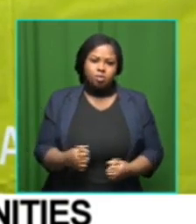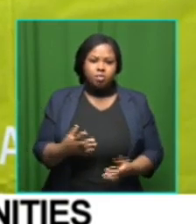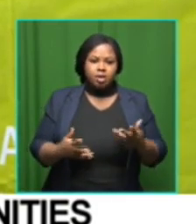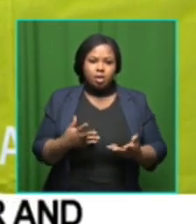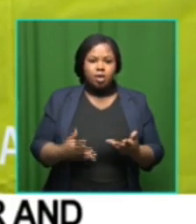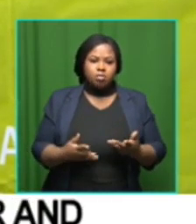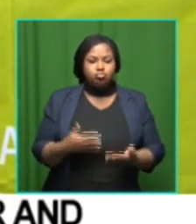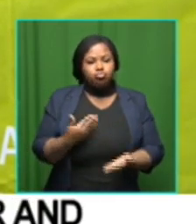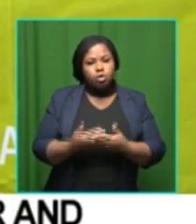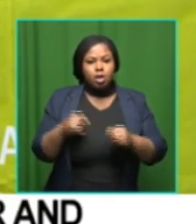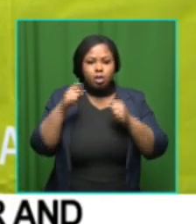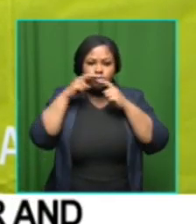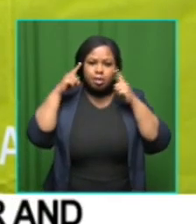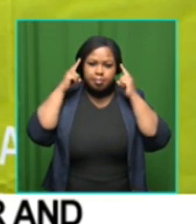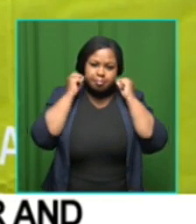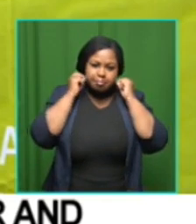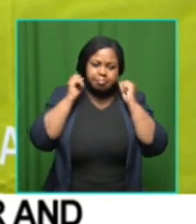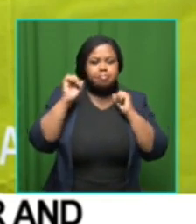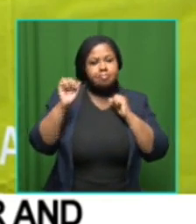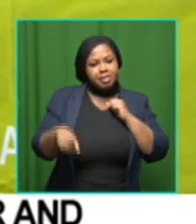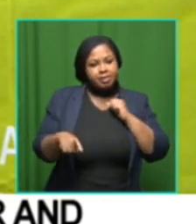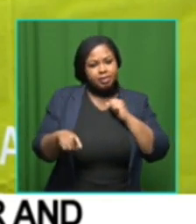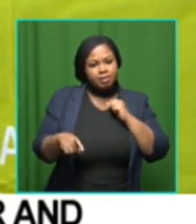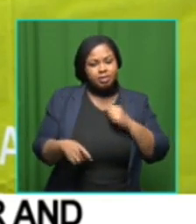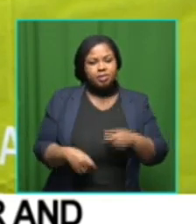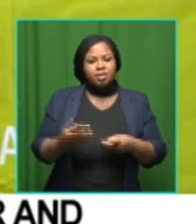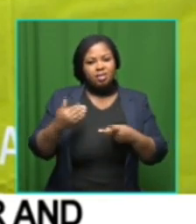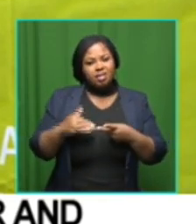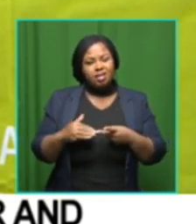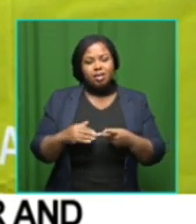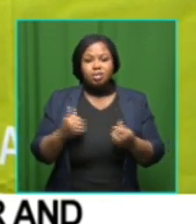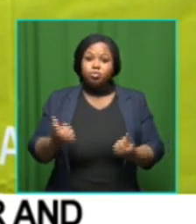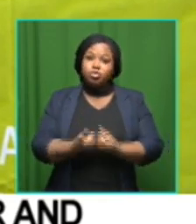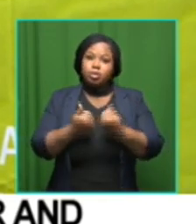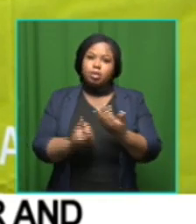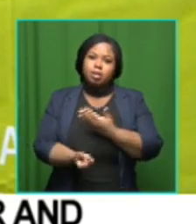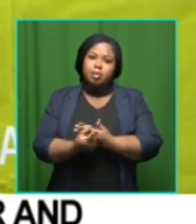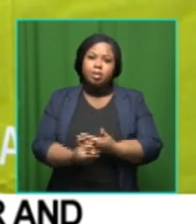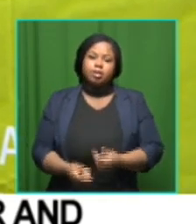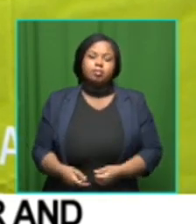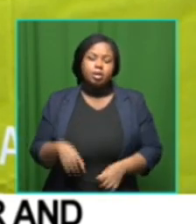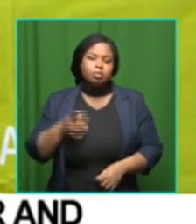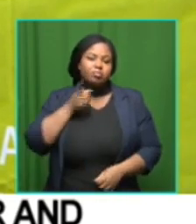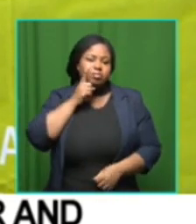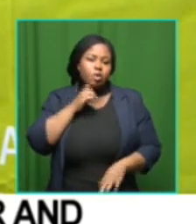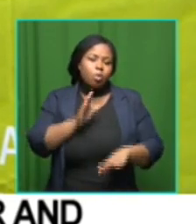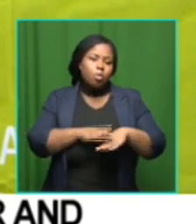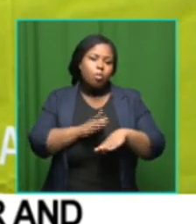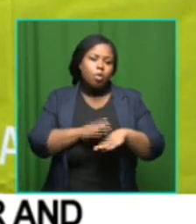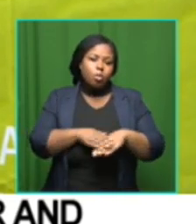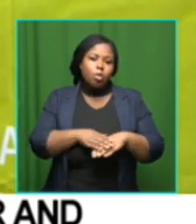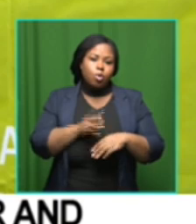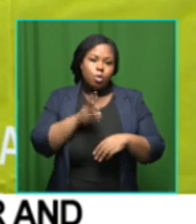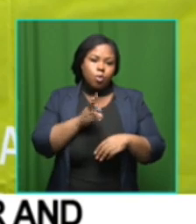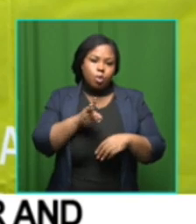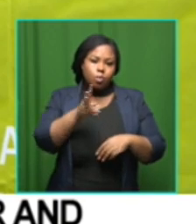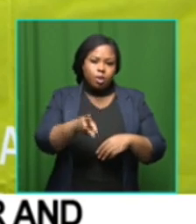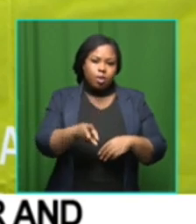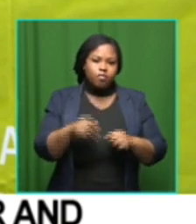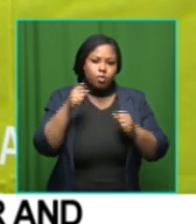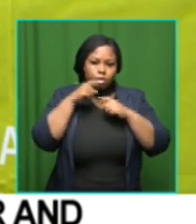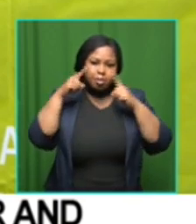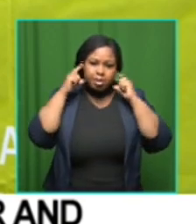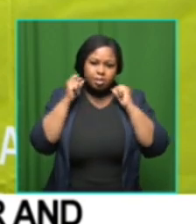need to use masks, and sometimes that becomes a challenge. We'll keep trying to increase the numbers of